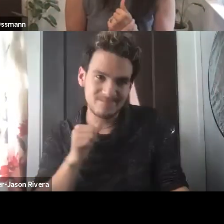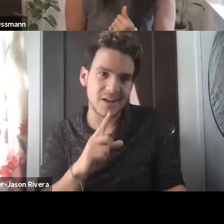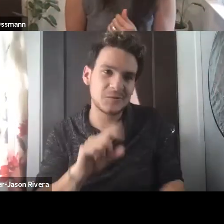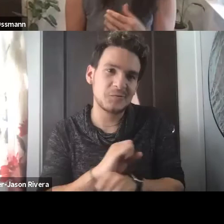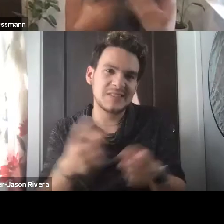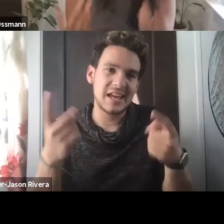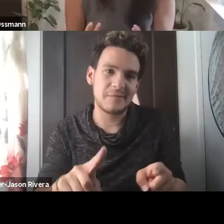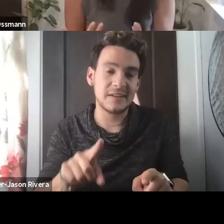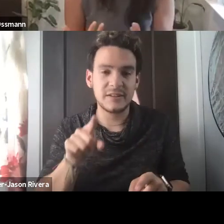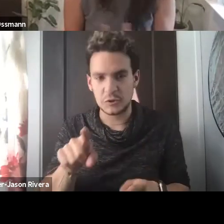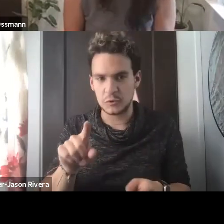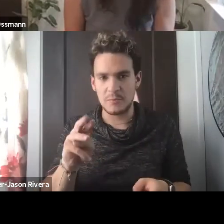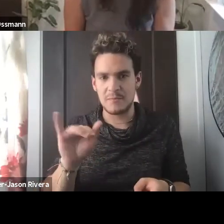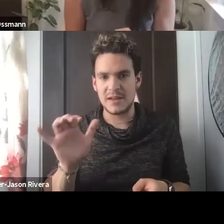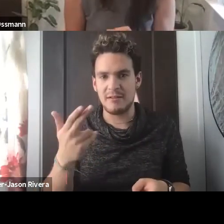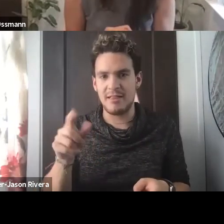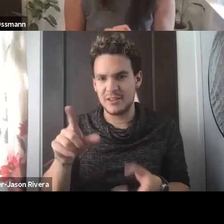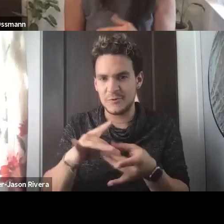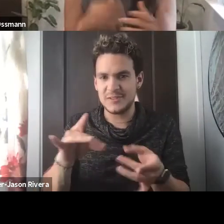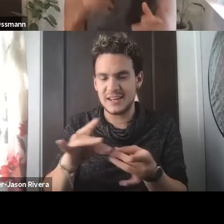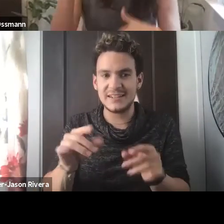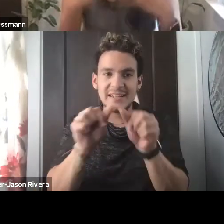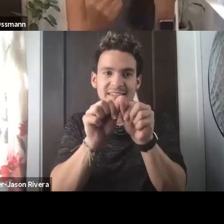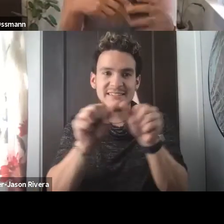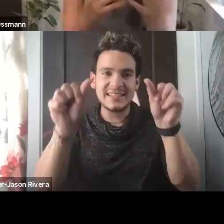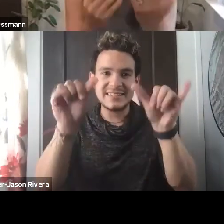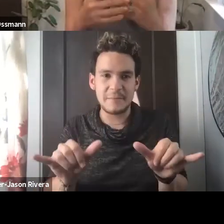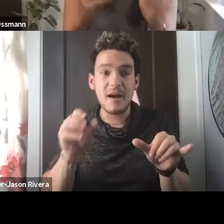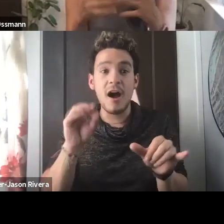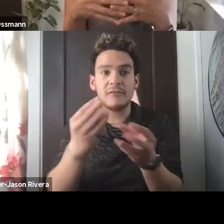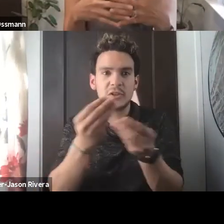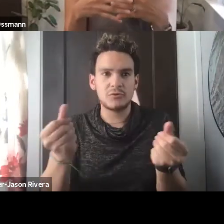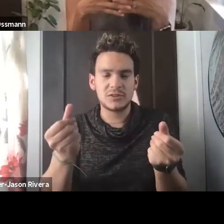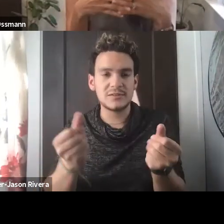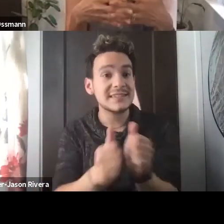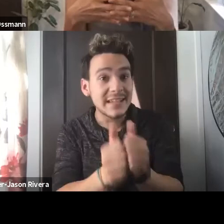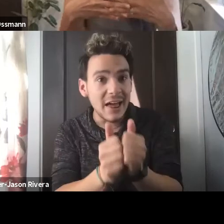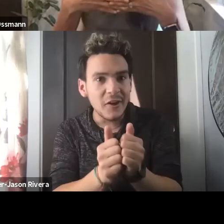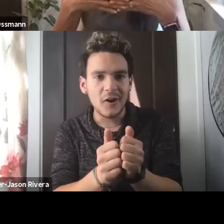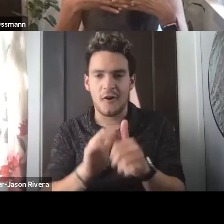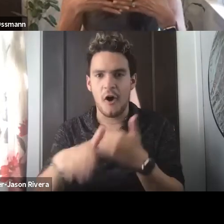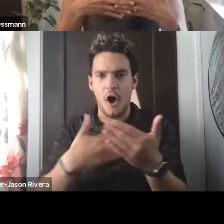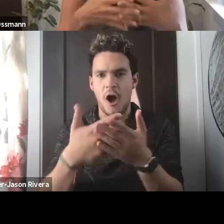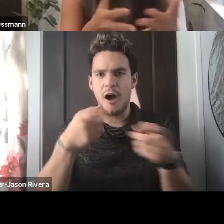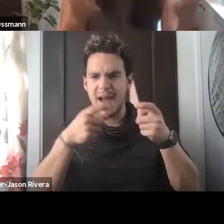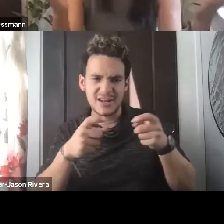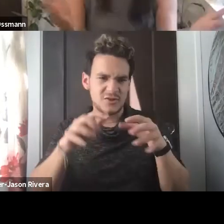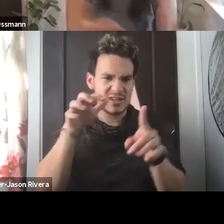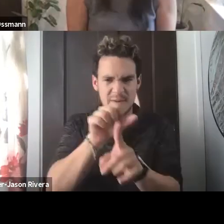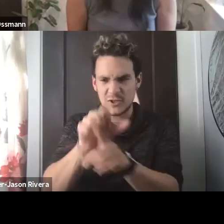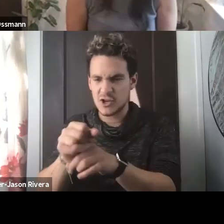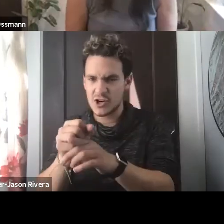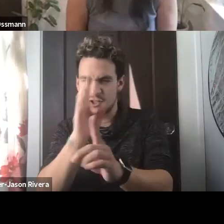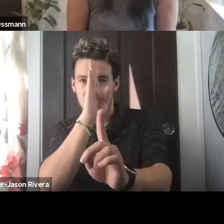as you put it, Michael, the system of solutions that together manage to capture and direct